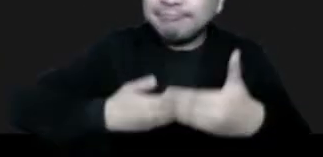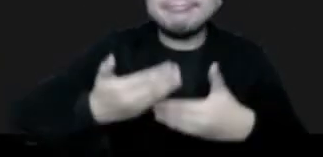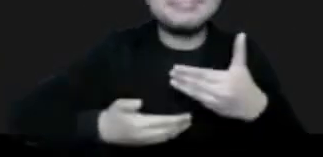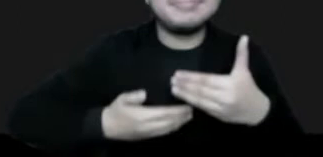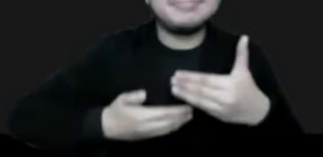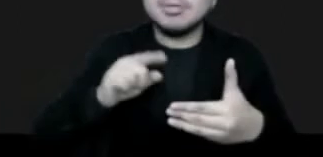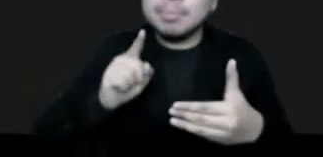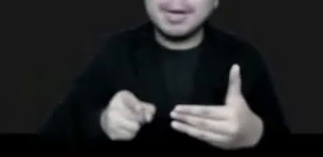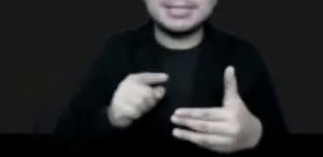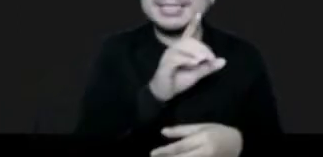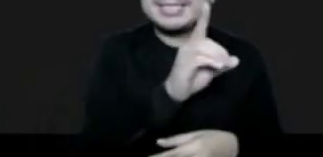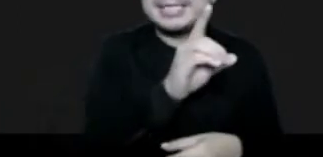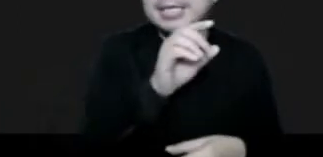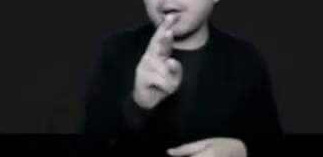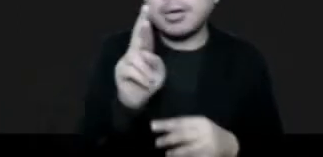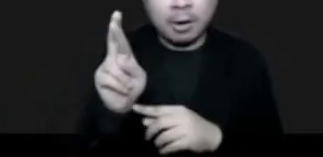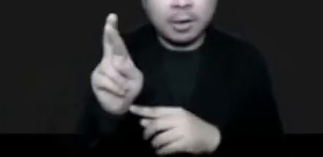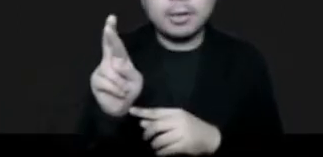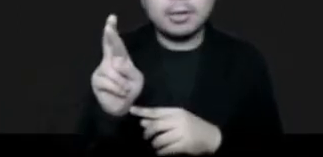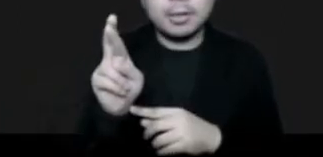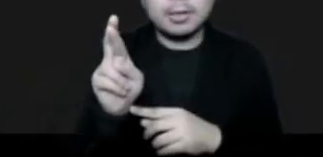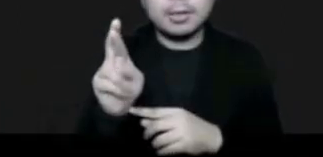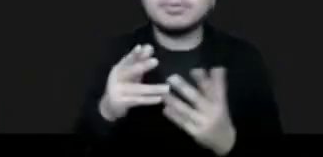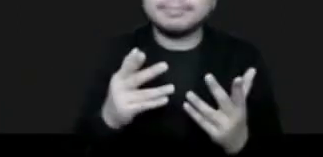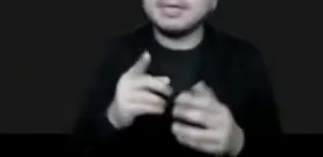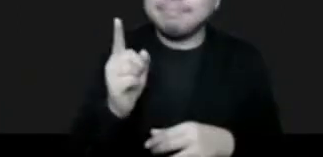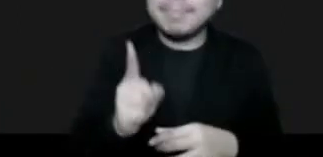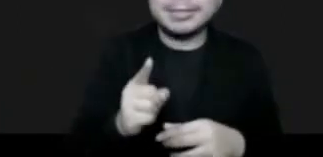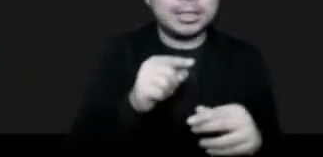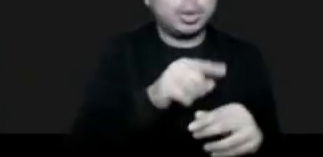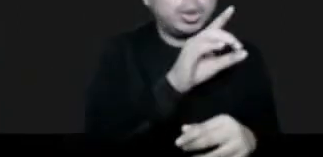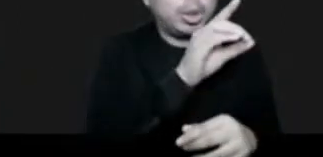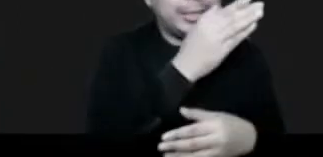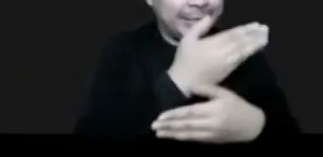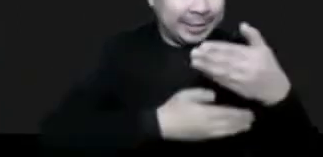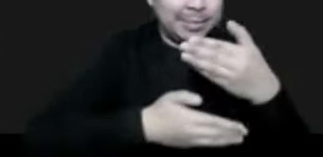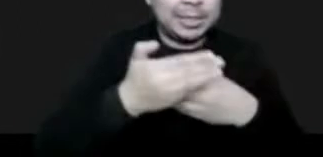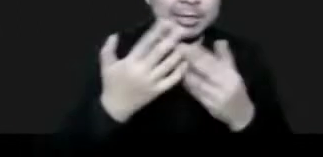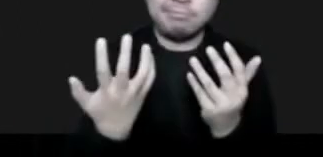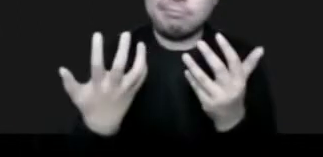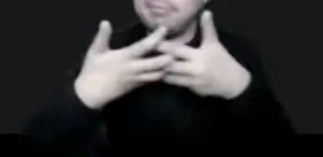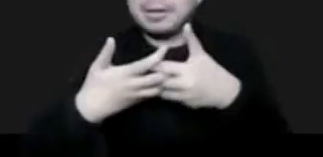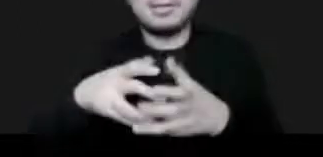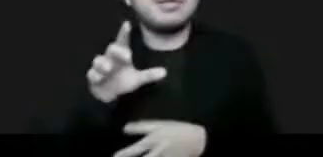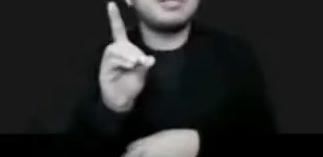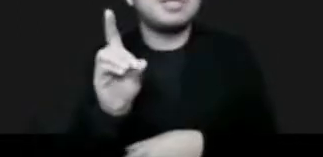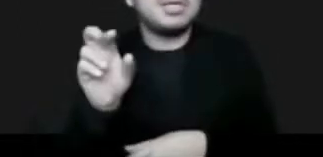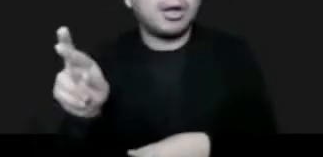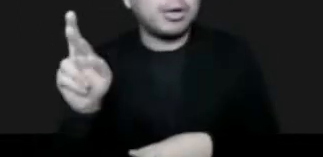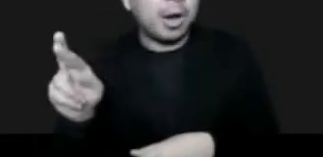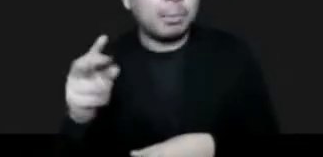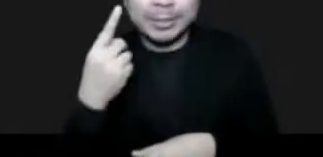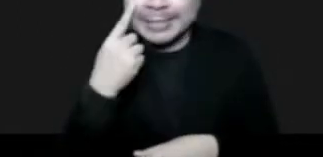to mainstream disability so that we yield better results which are positive for